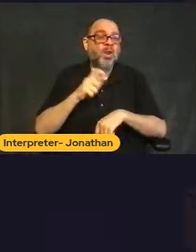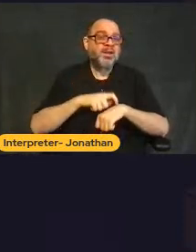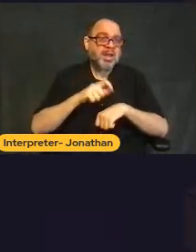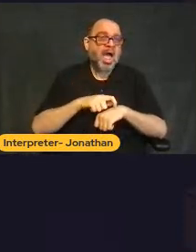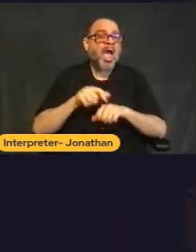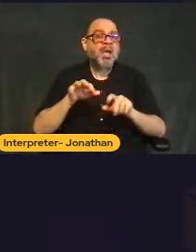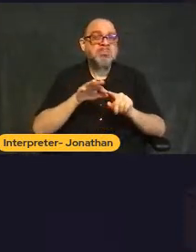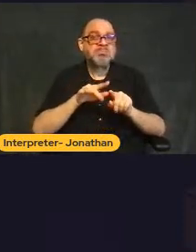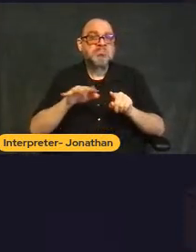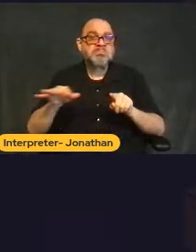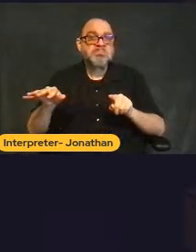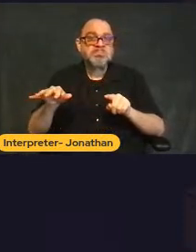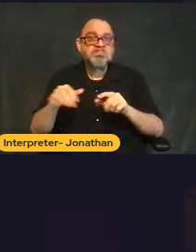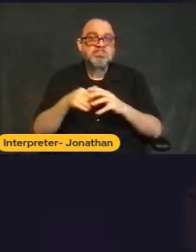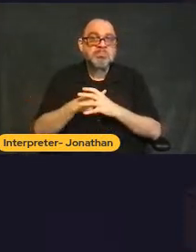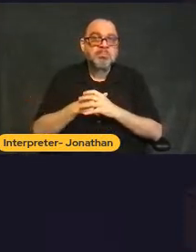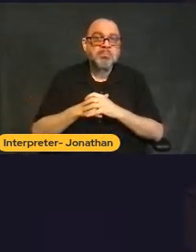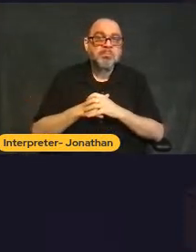Node.js.